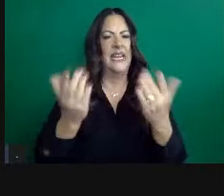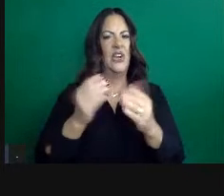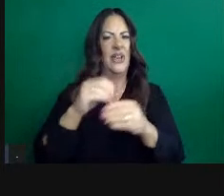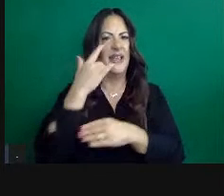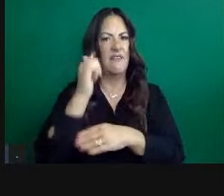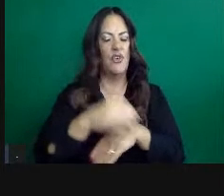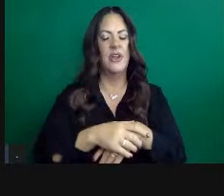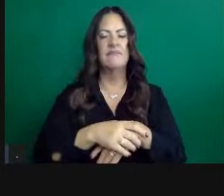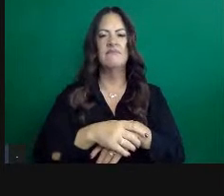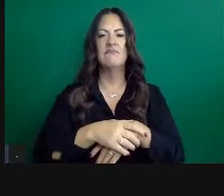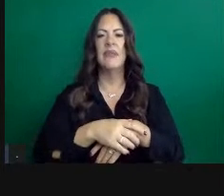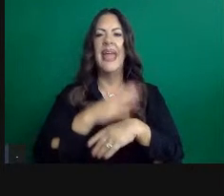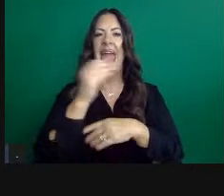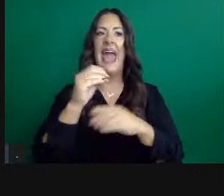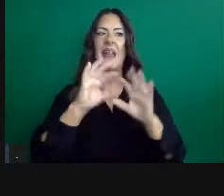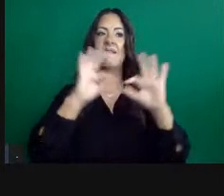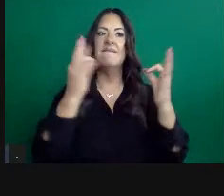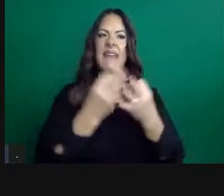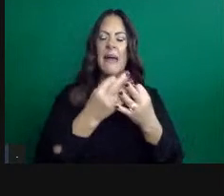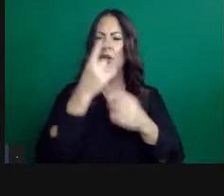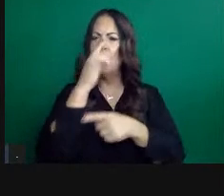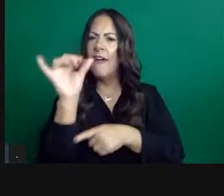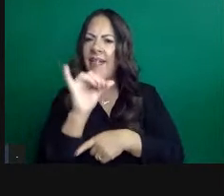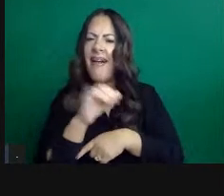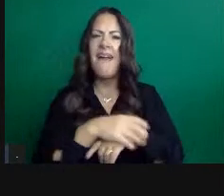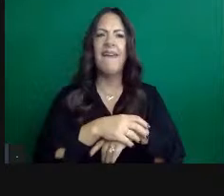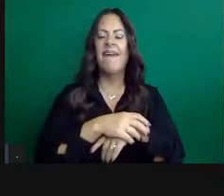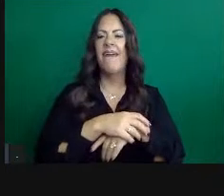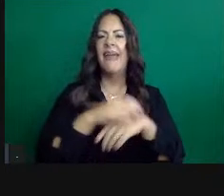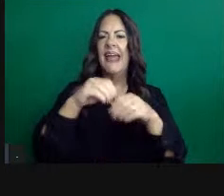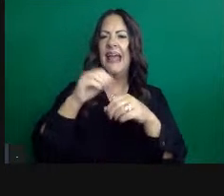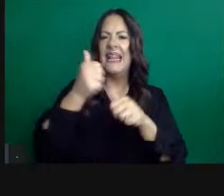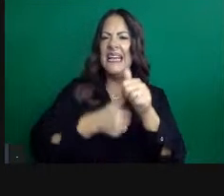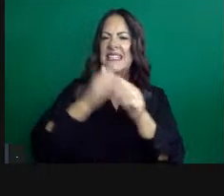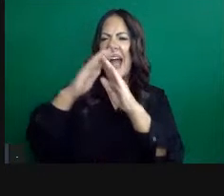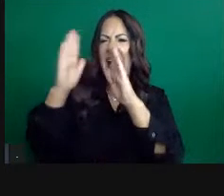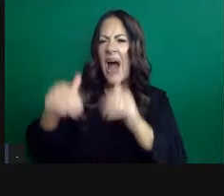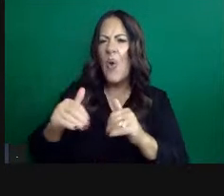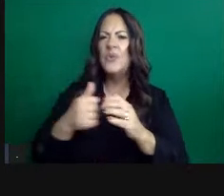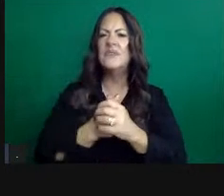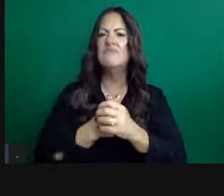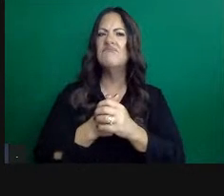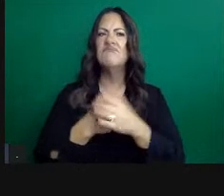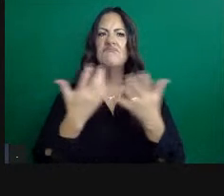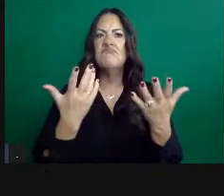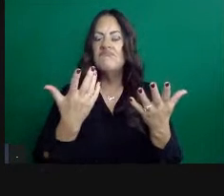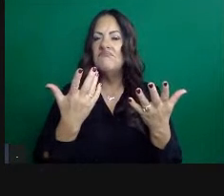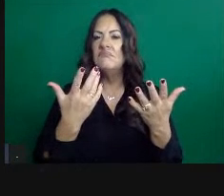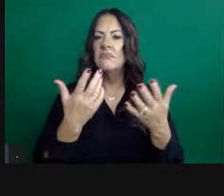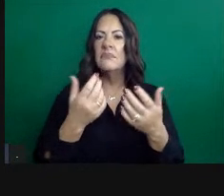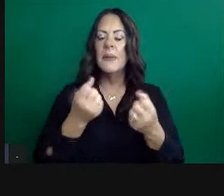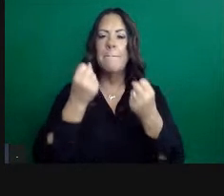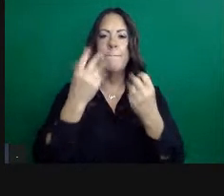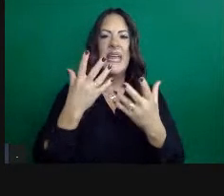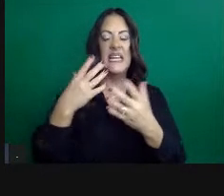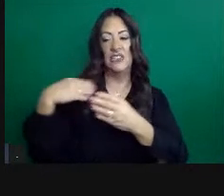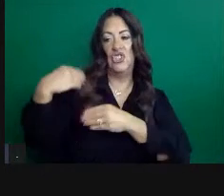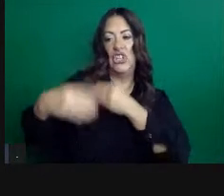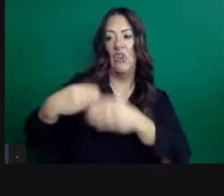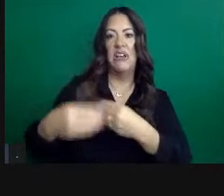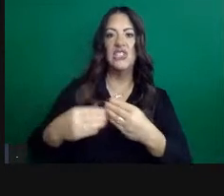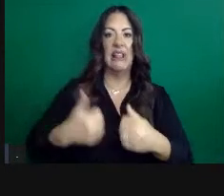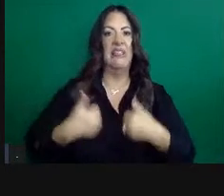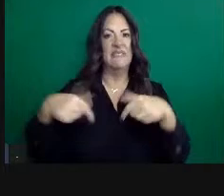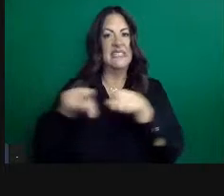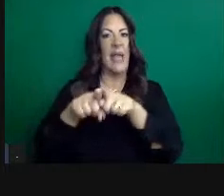households and family arrangements. We're certainly diverse in terms of the ability to have multi-generational